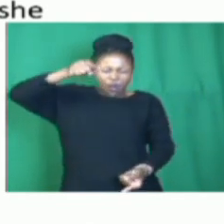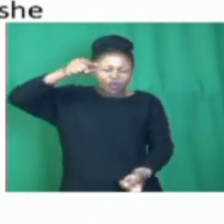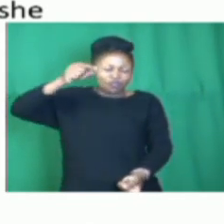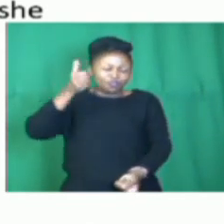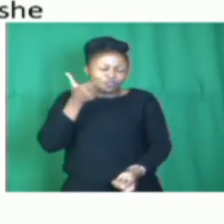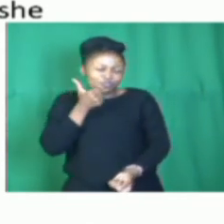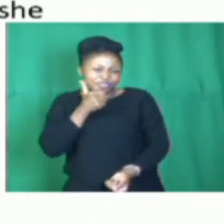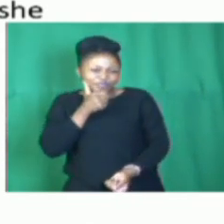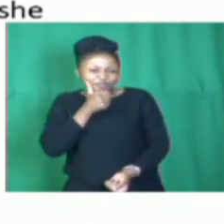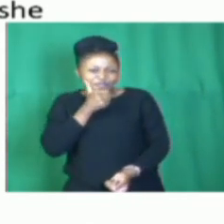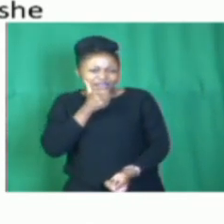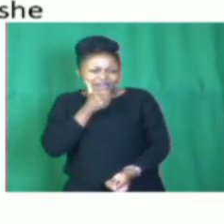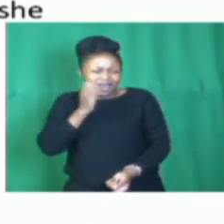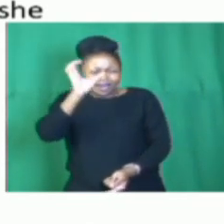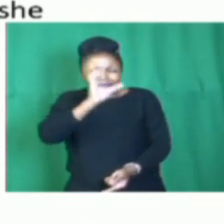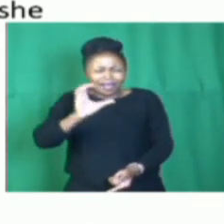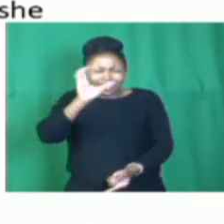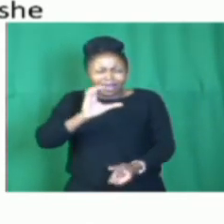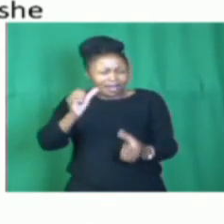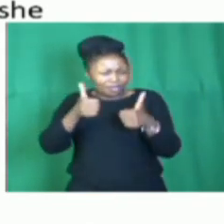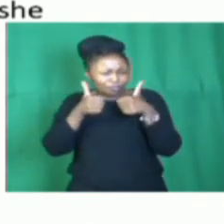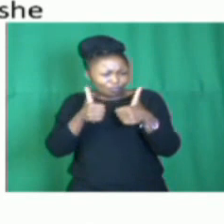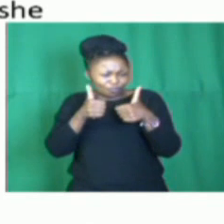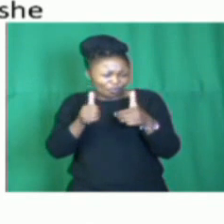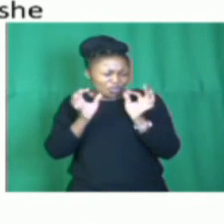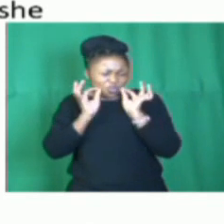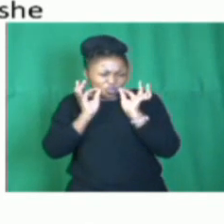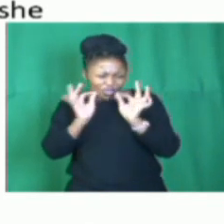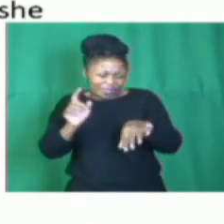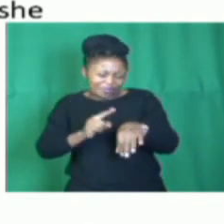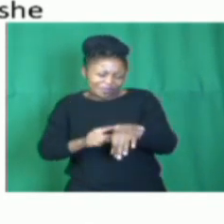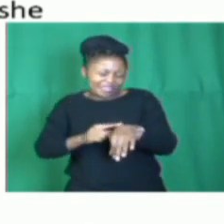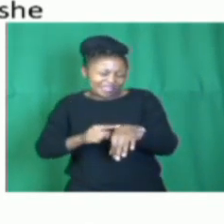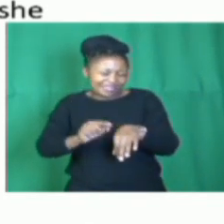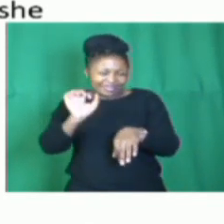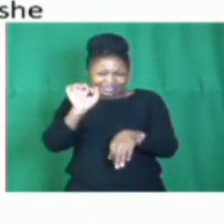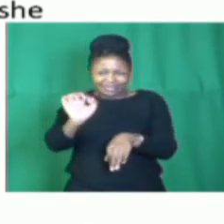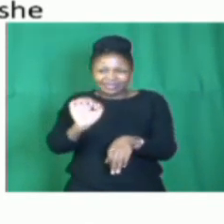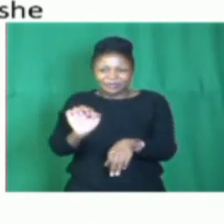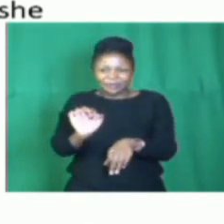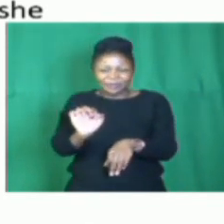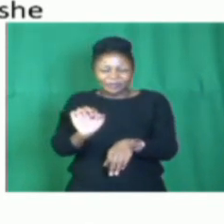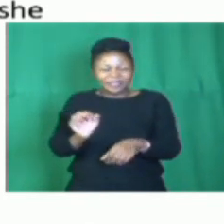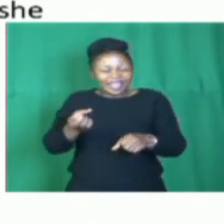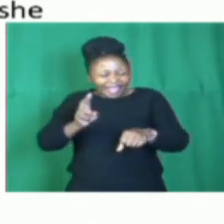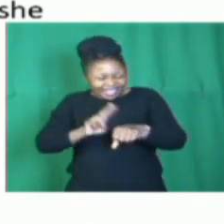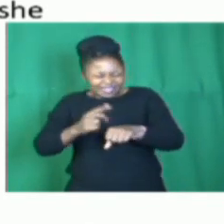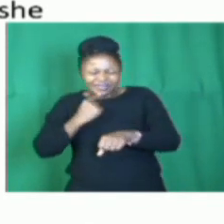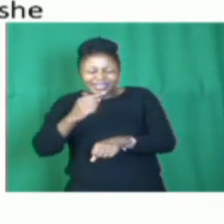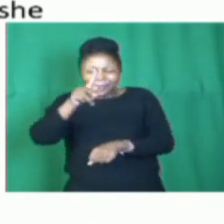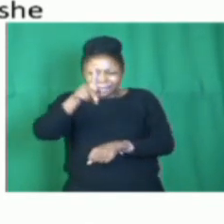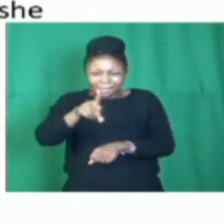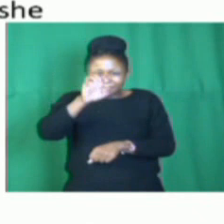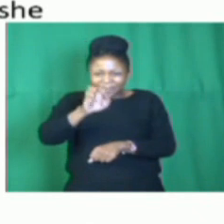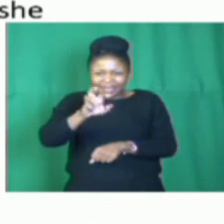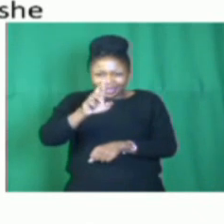long, they are well toned. And I then said, she is perfection redefined.